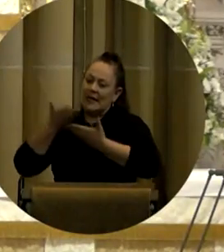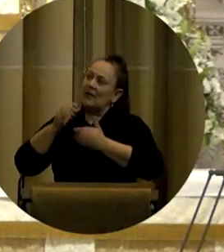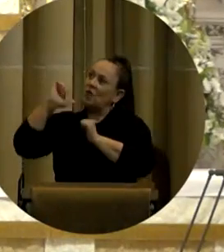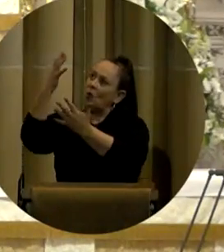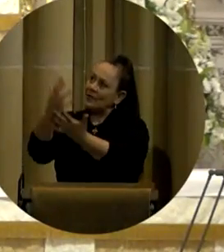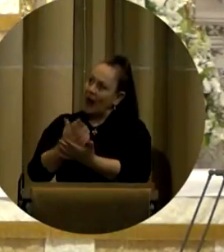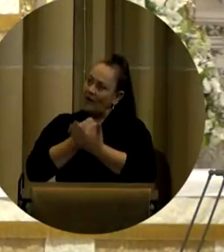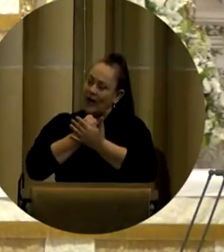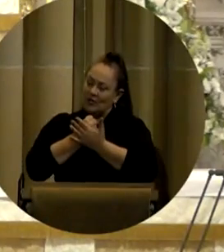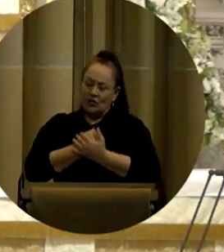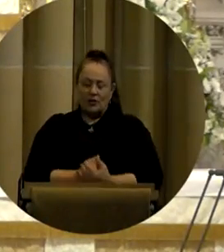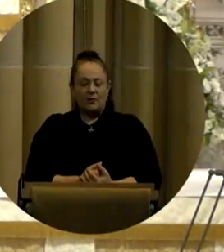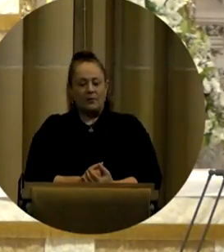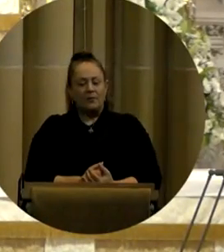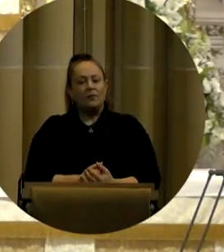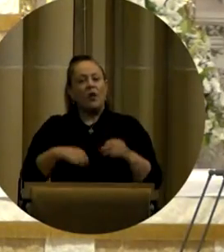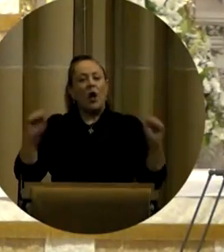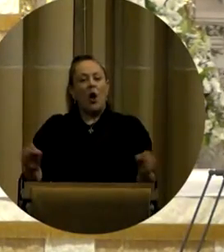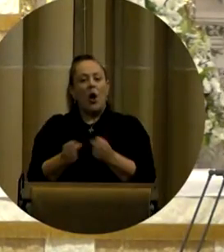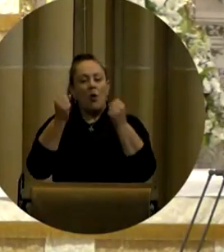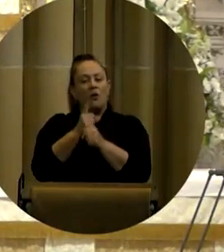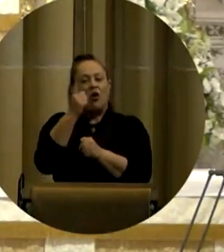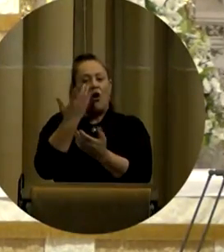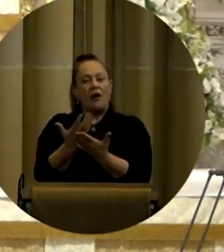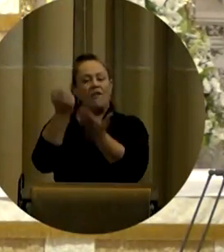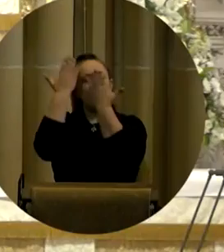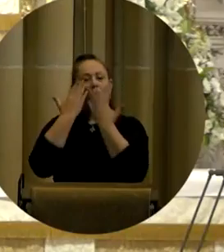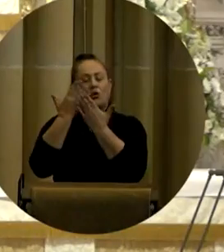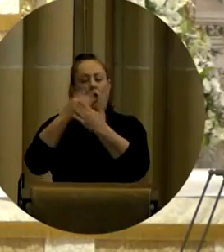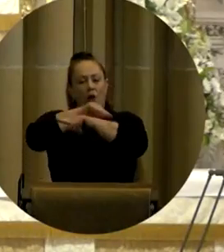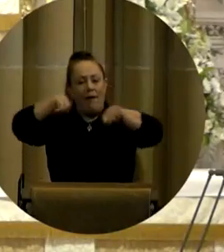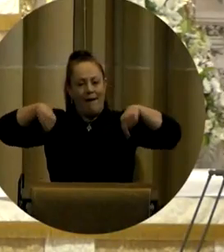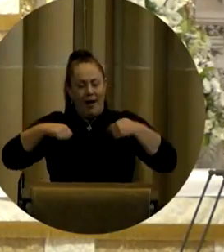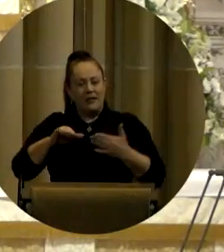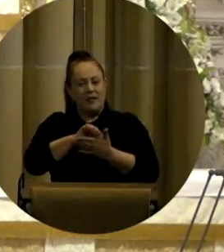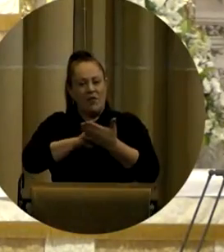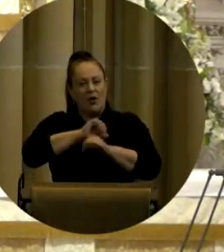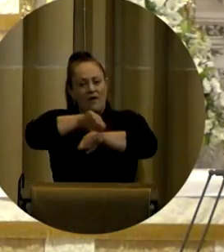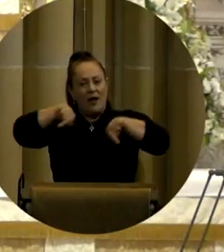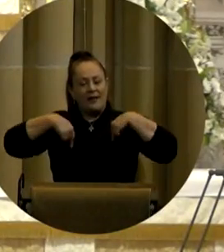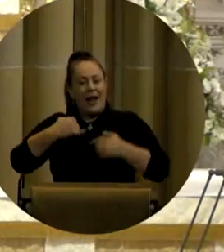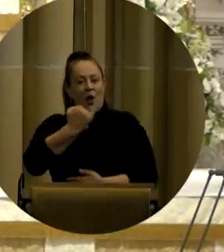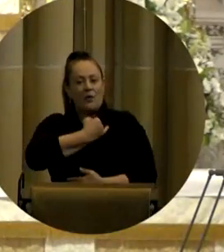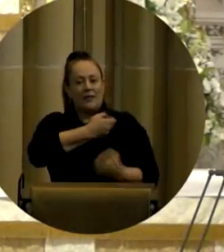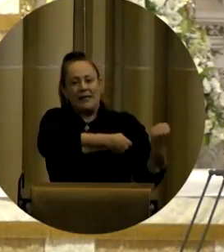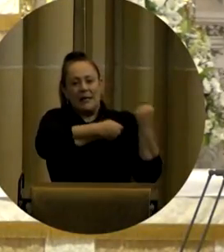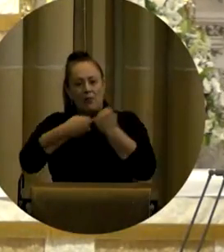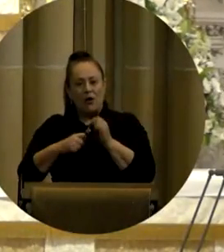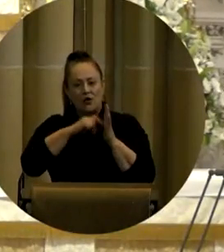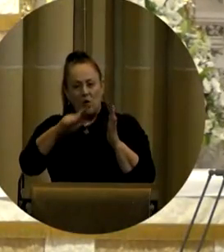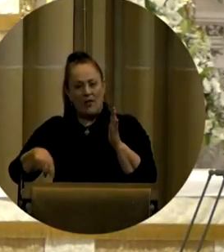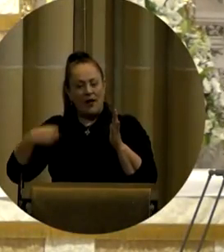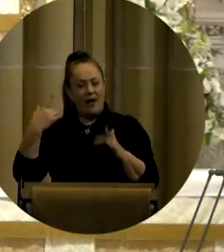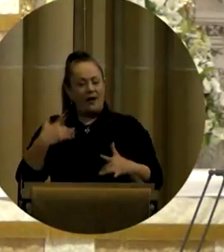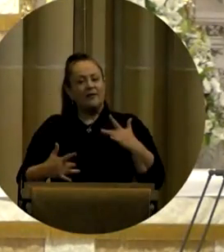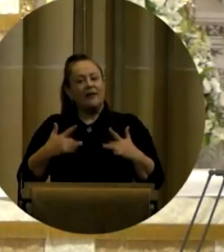salvation. May Almighty God have mercy on us, forgive us our sins, and bring us to